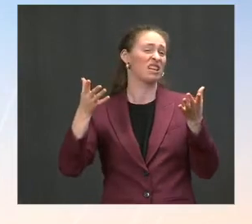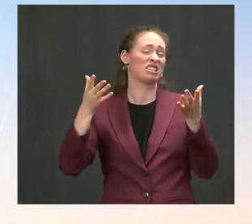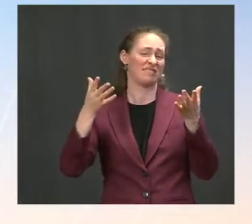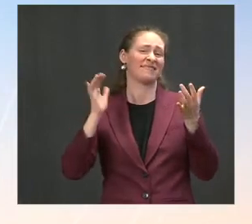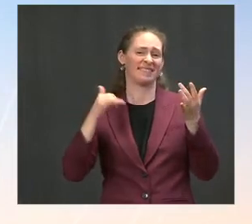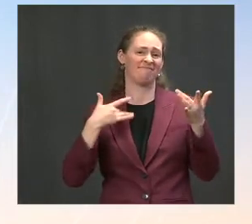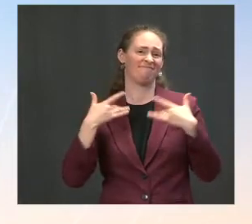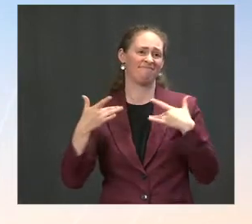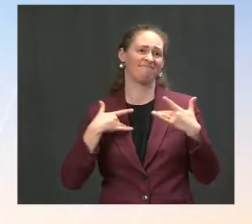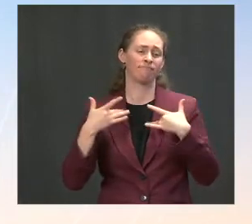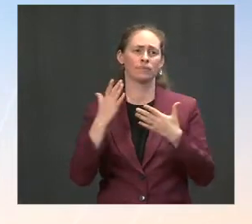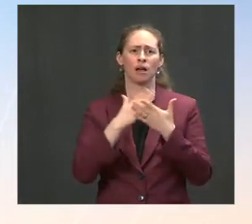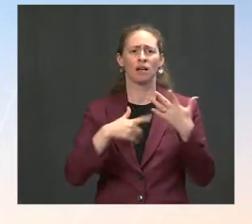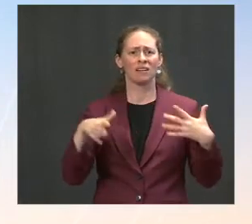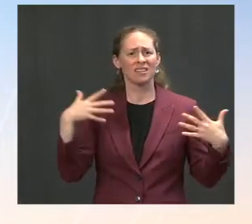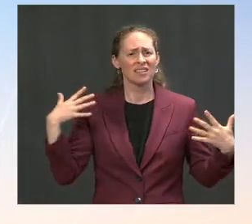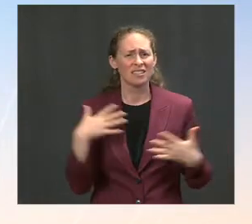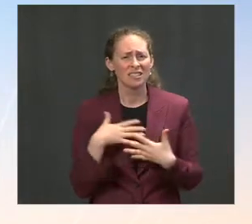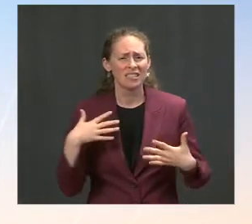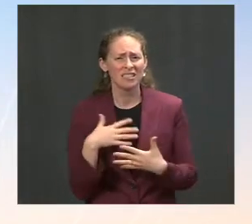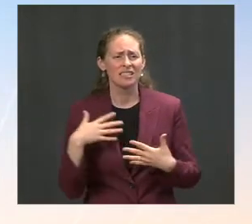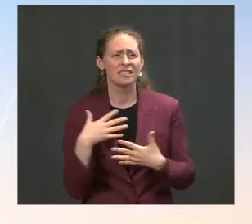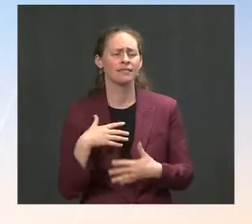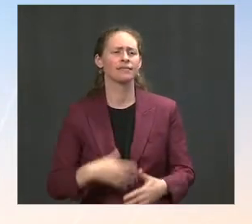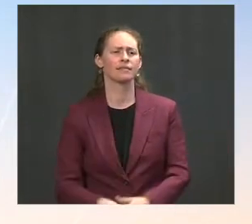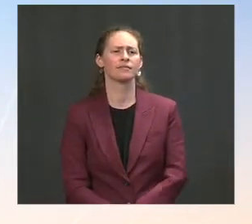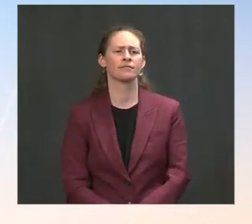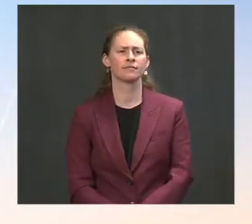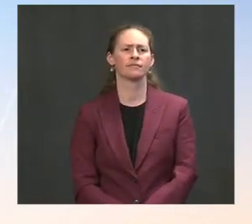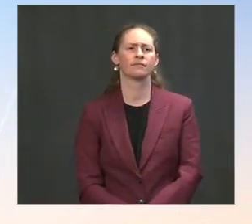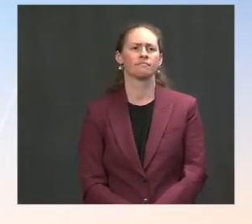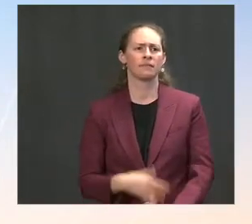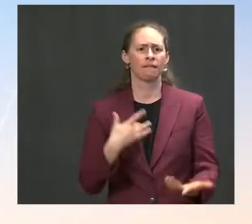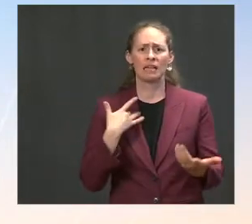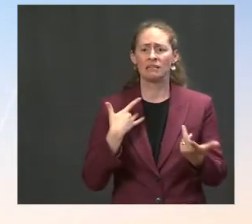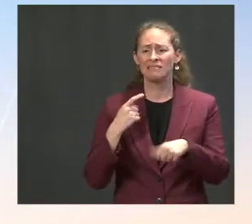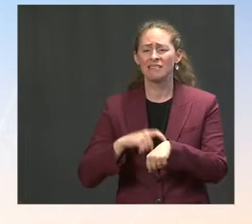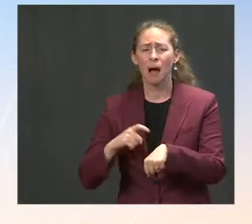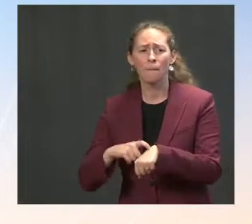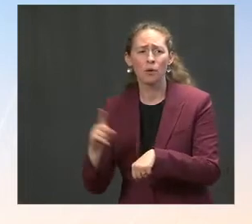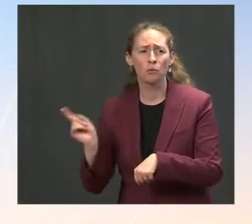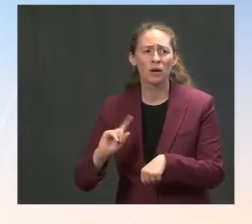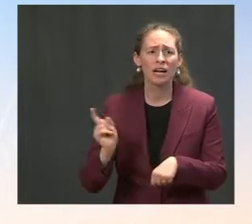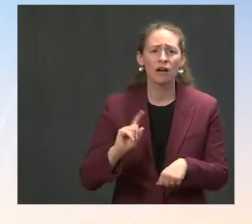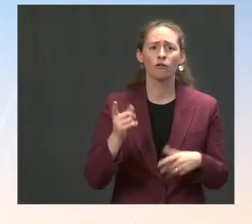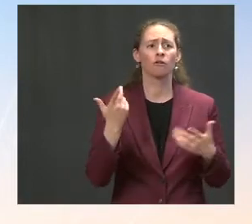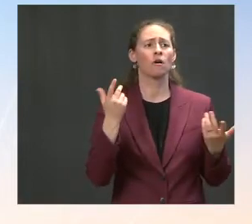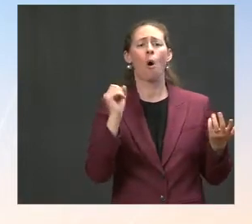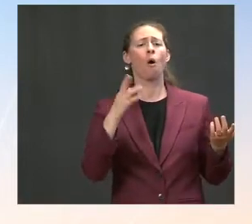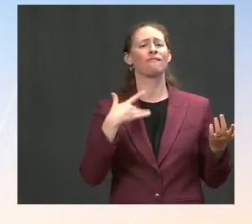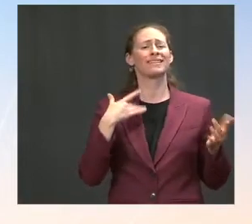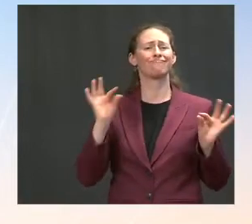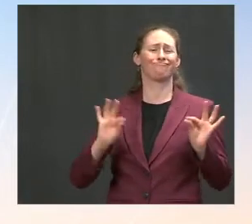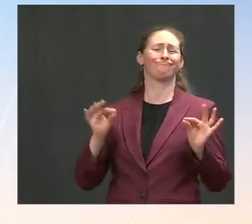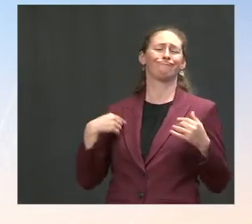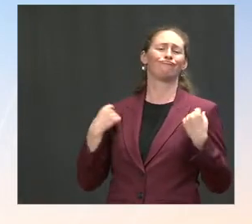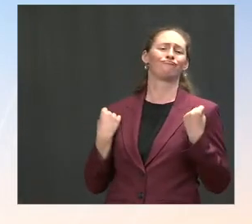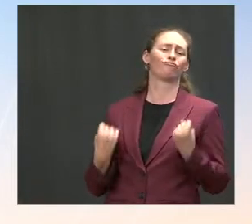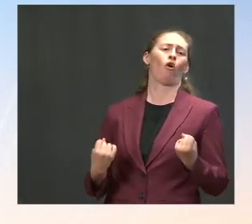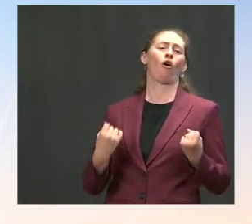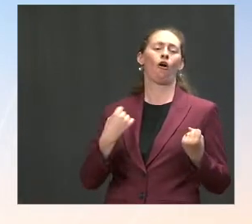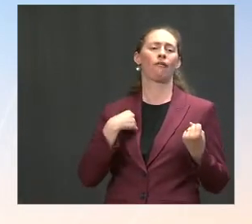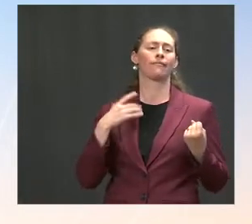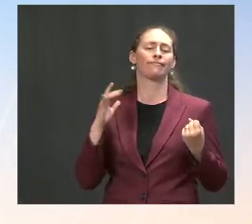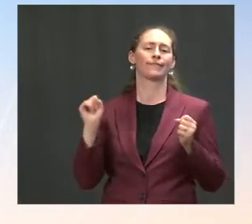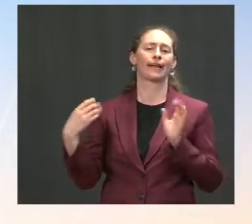fear. Some of it is they may feel time. Some of it is they're young and they feel they're Superman or Superwoman and they're not going to get sick.